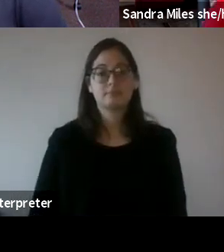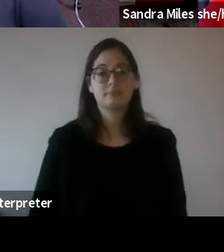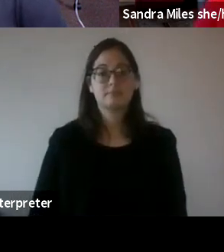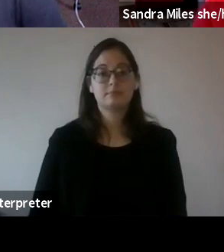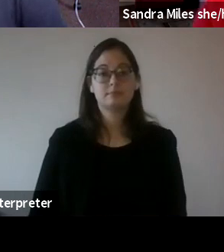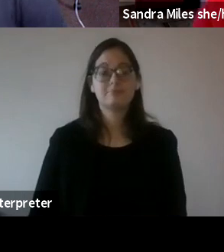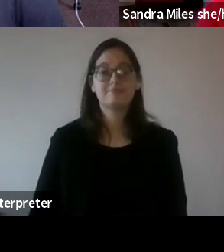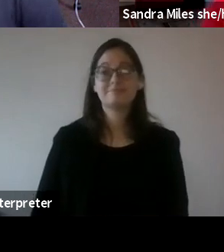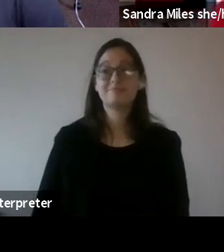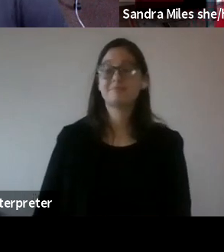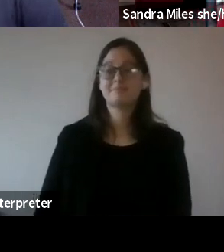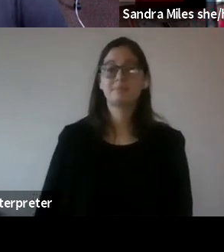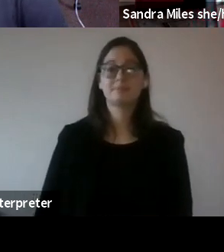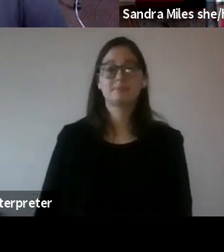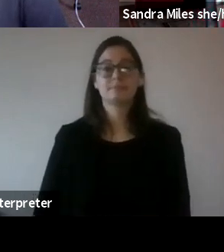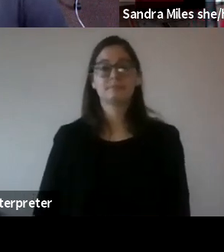All right.